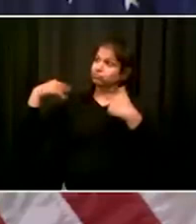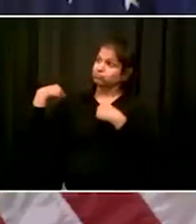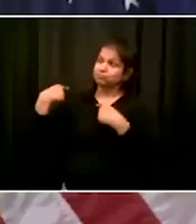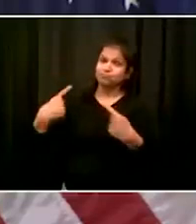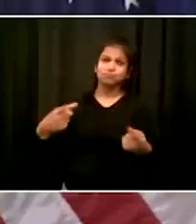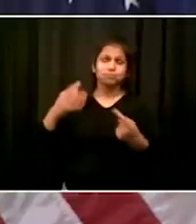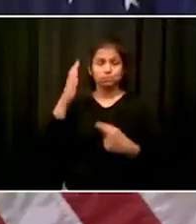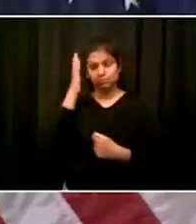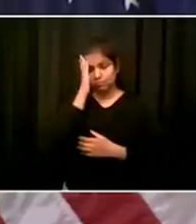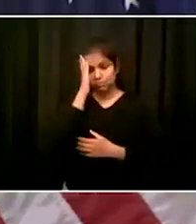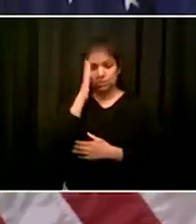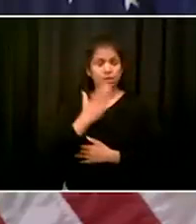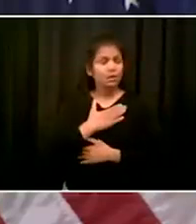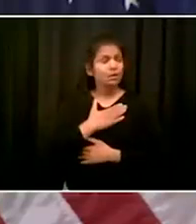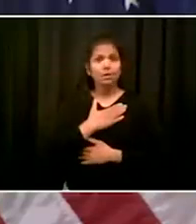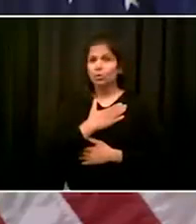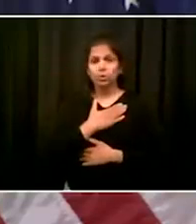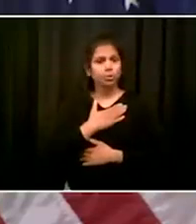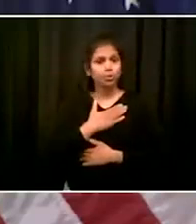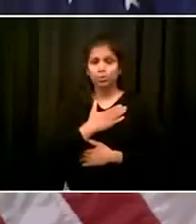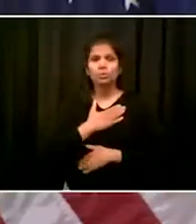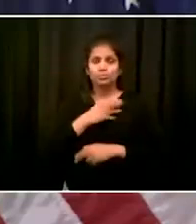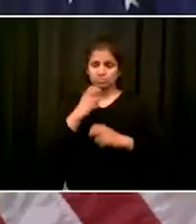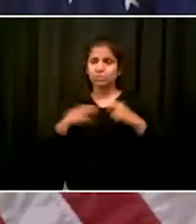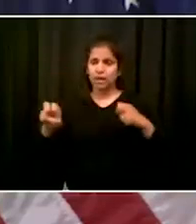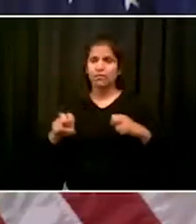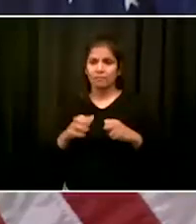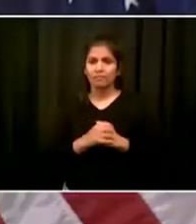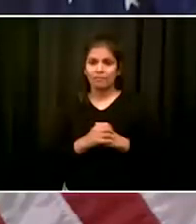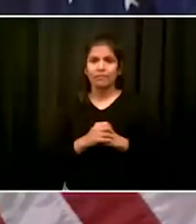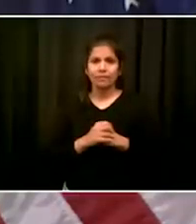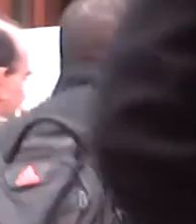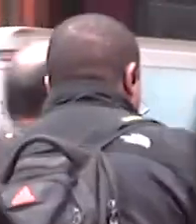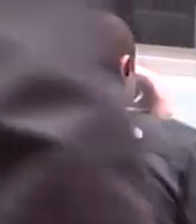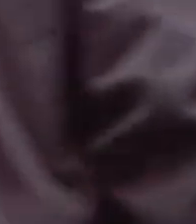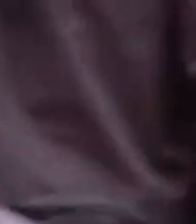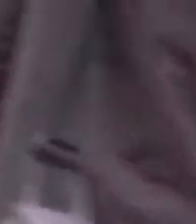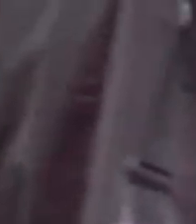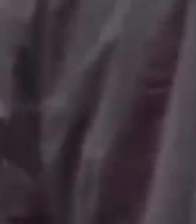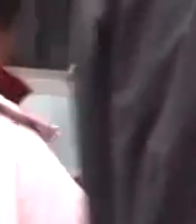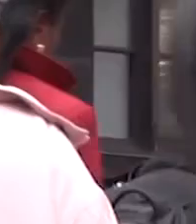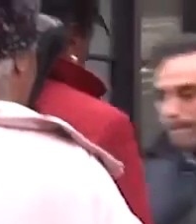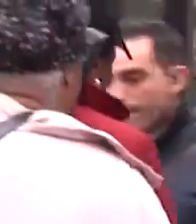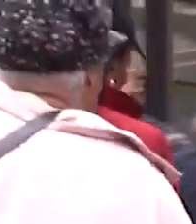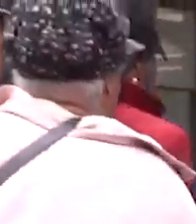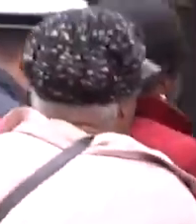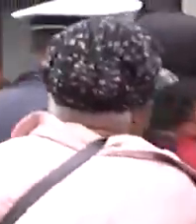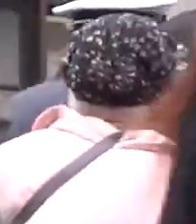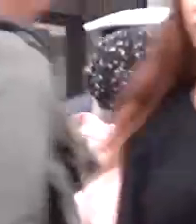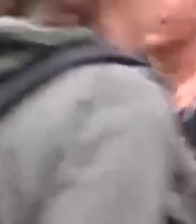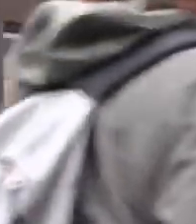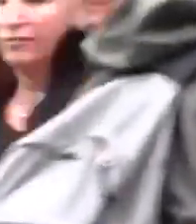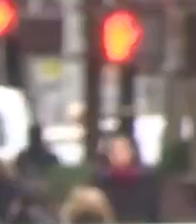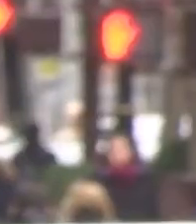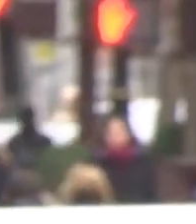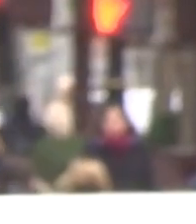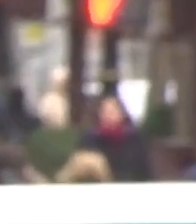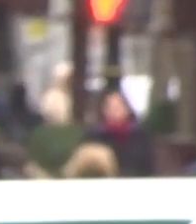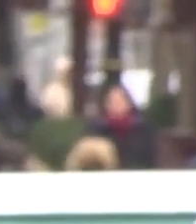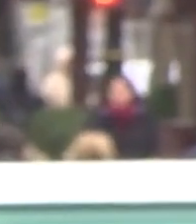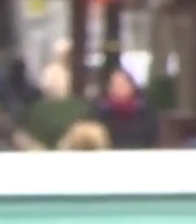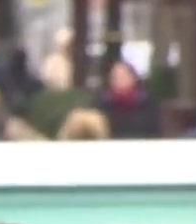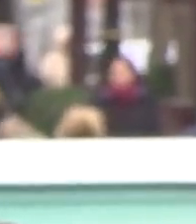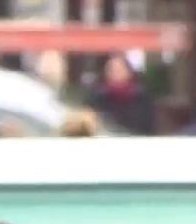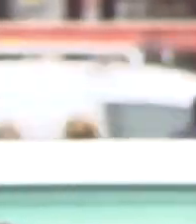for the sake of protest. They protest to achieve change, and now we must deliver that change. On Sunday, the mayor talked about moving money from the